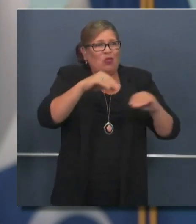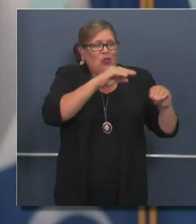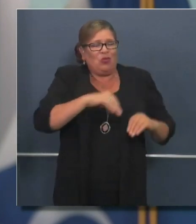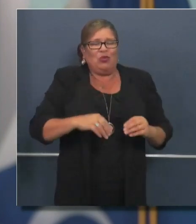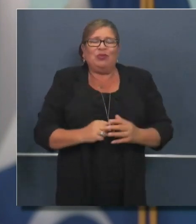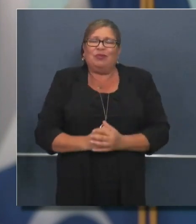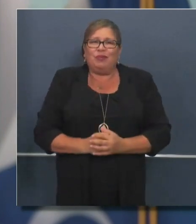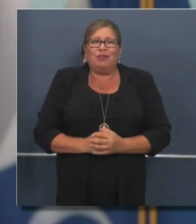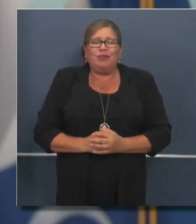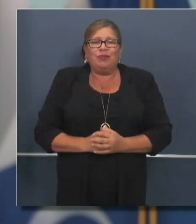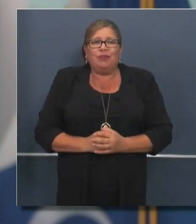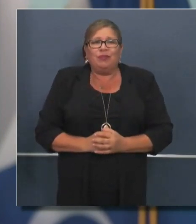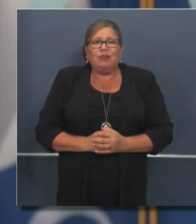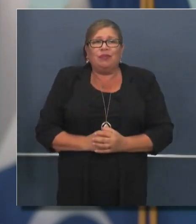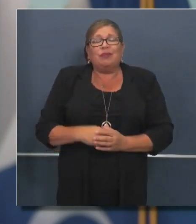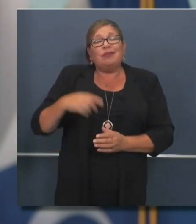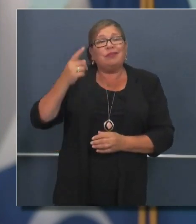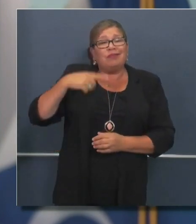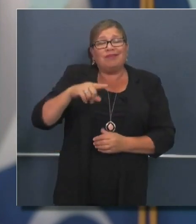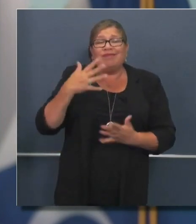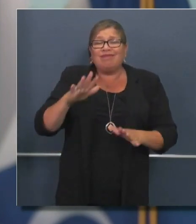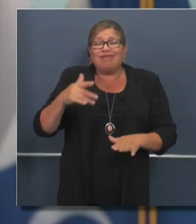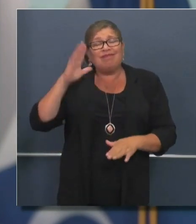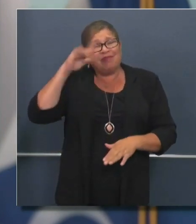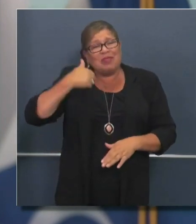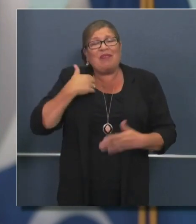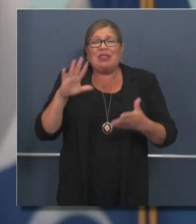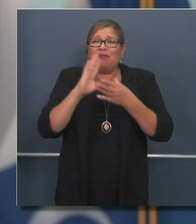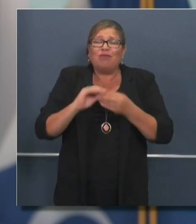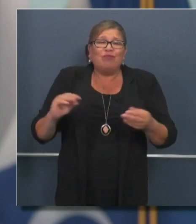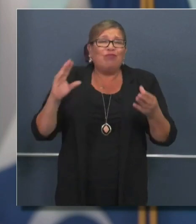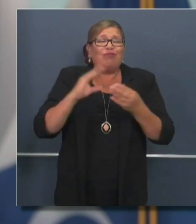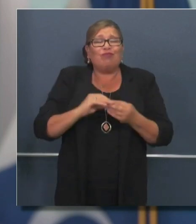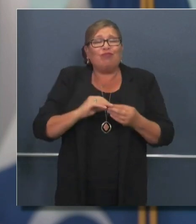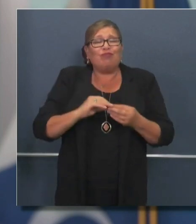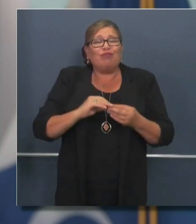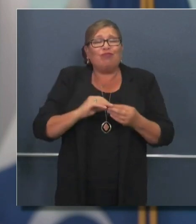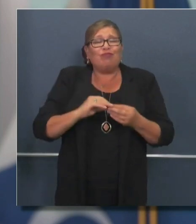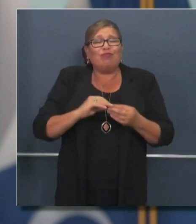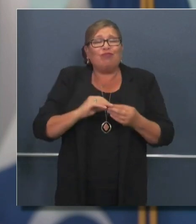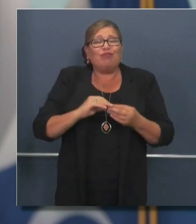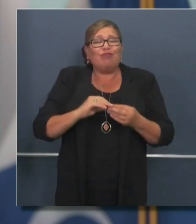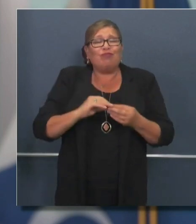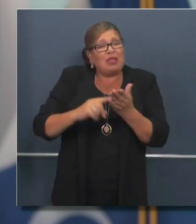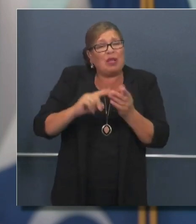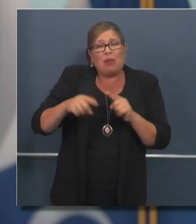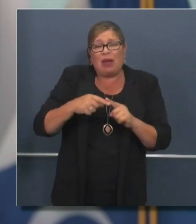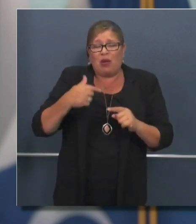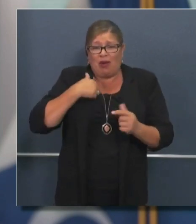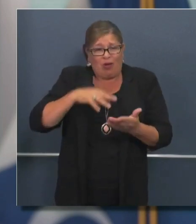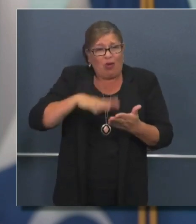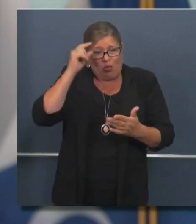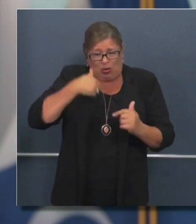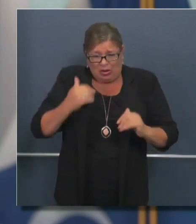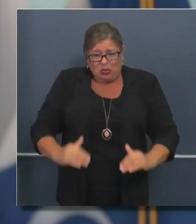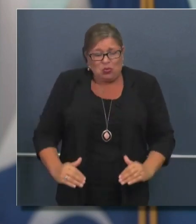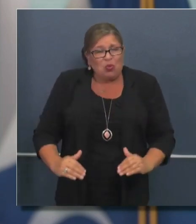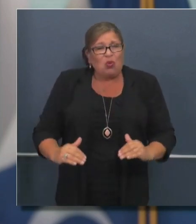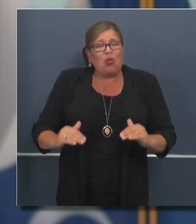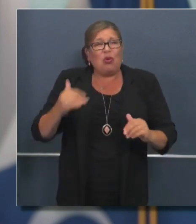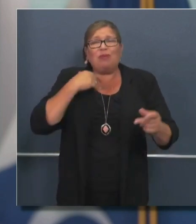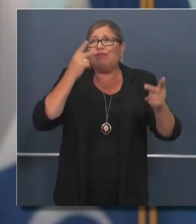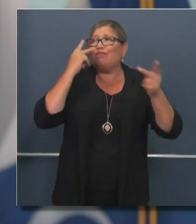nauseum occasions wax on about the lessons that I learned growing up and the impact so